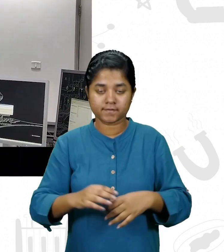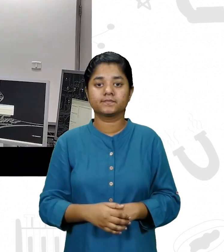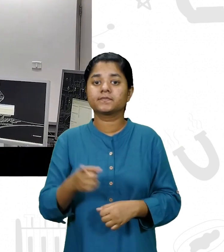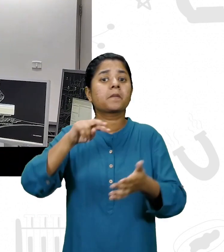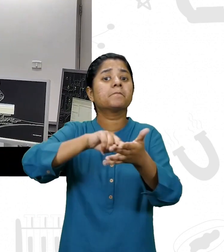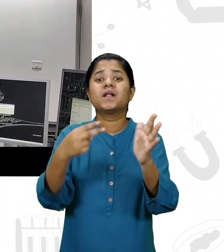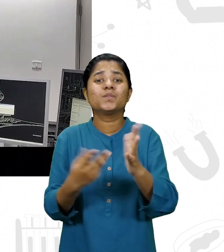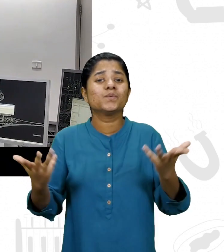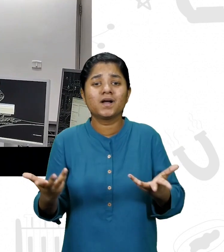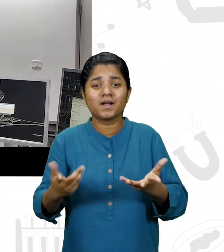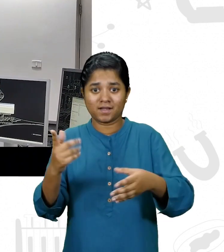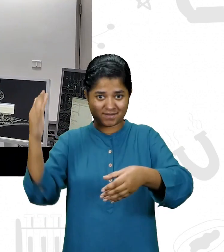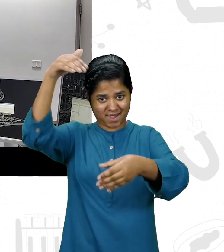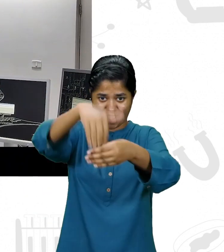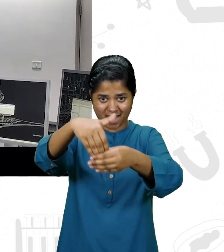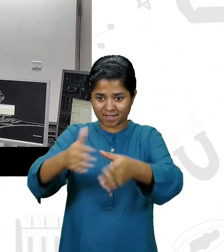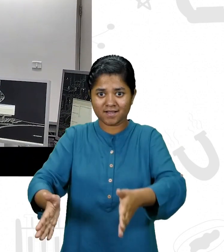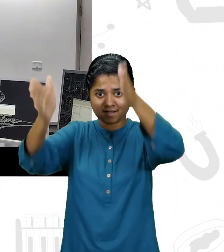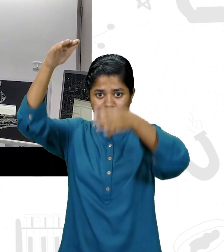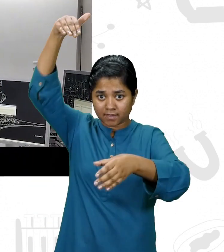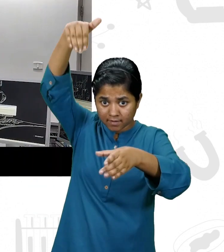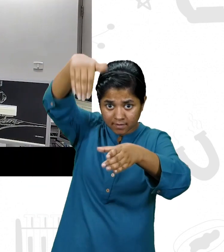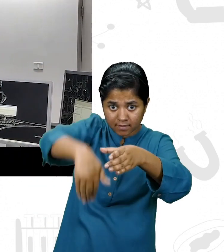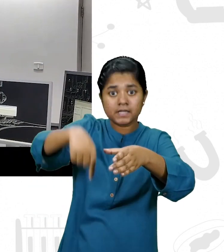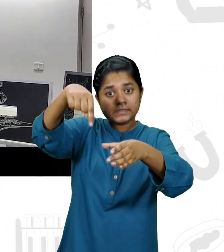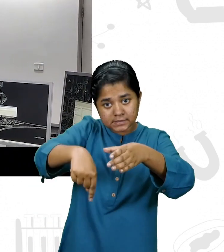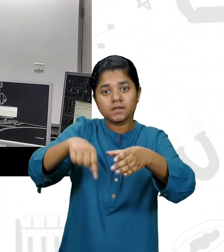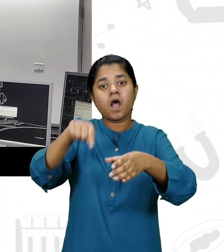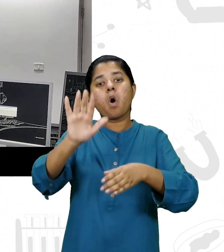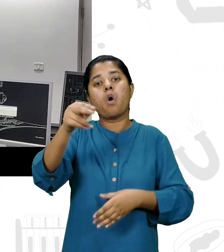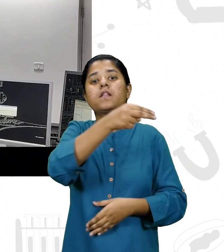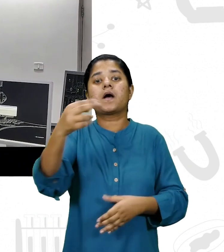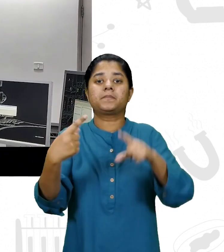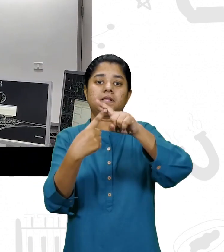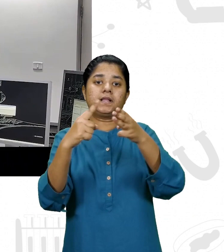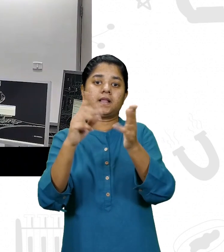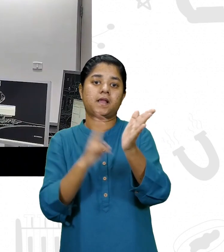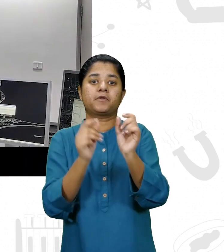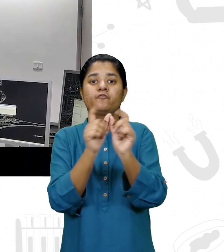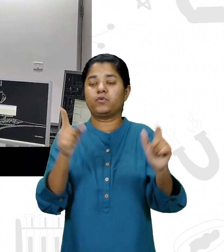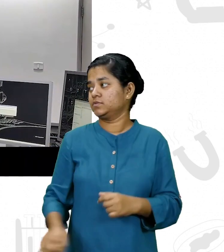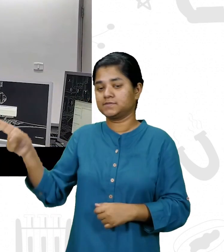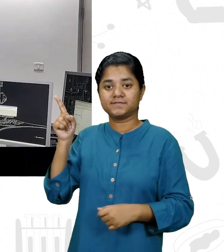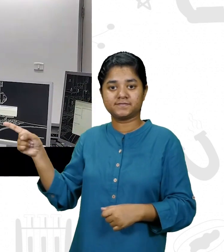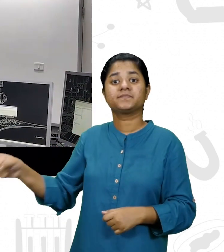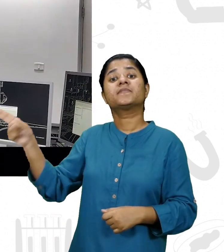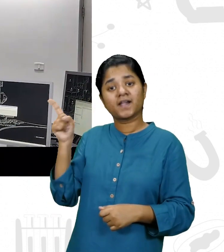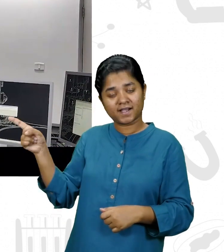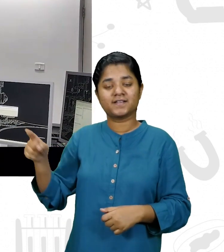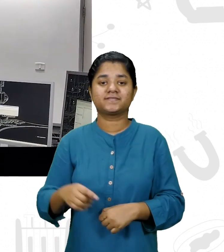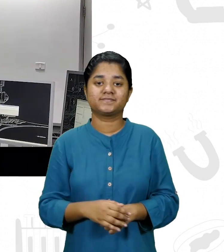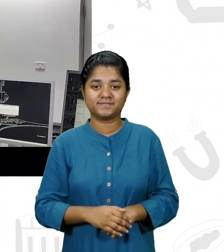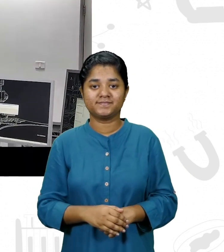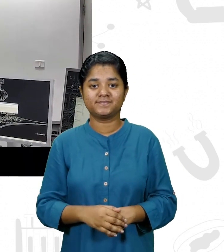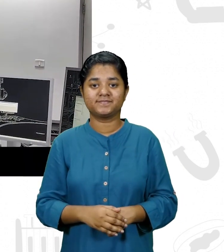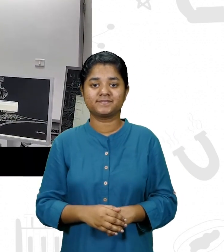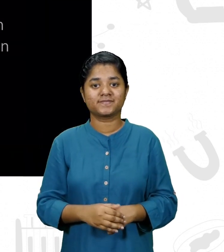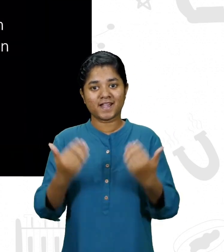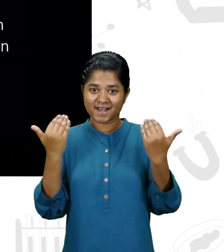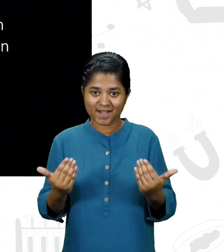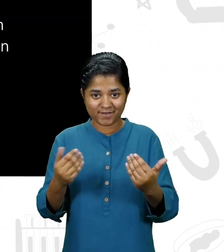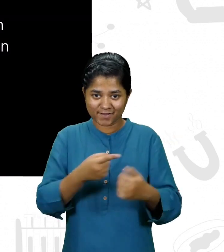are transmitted through the sample. That means it enters and then comes down. And therefore the name transmission electron